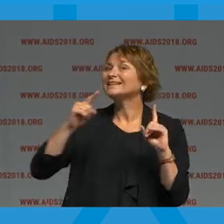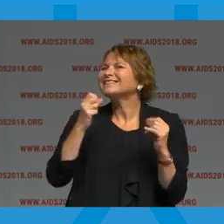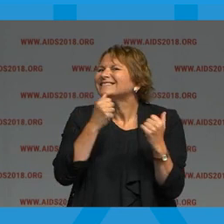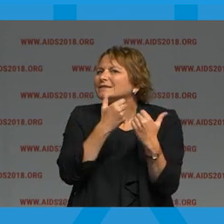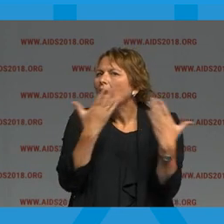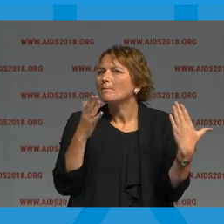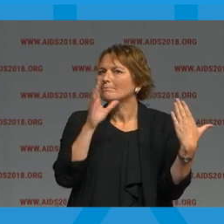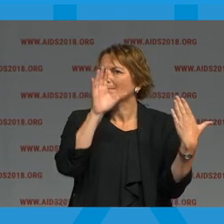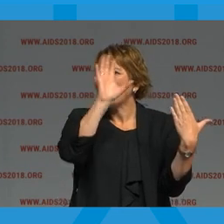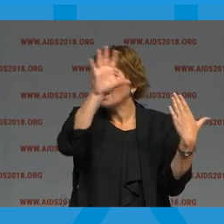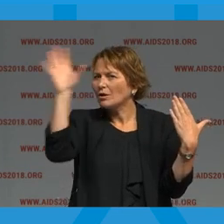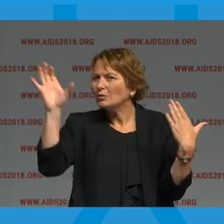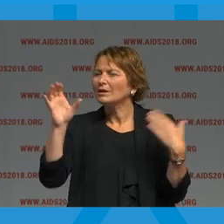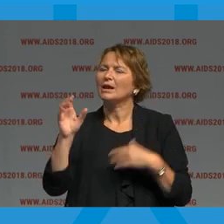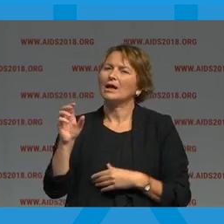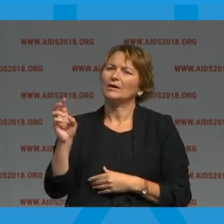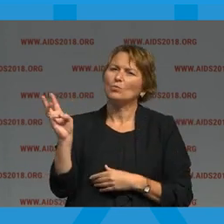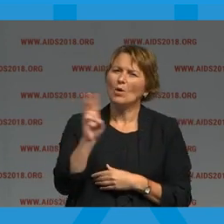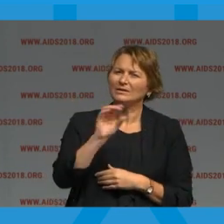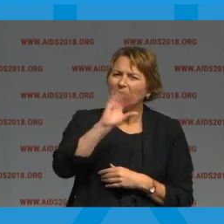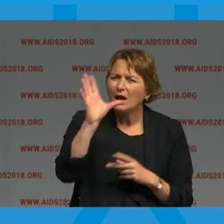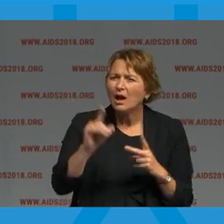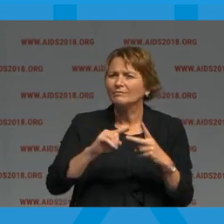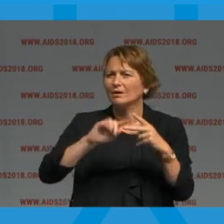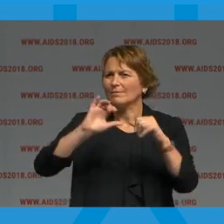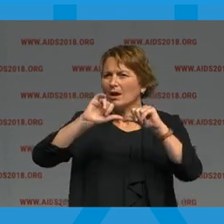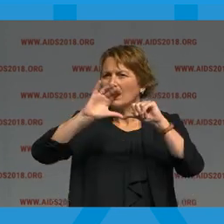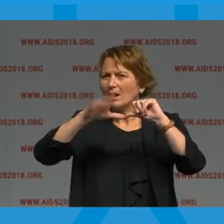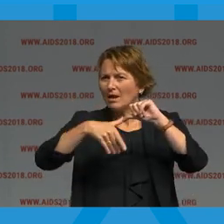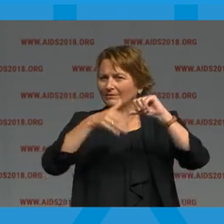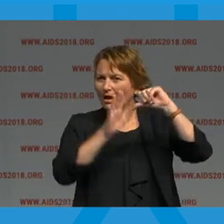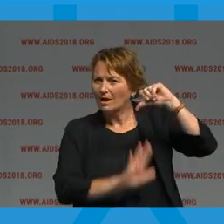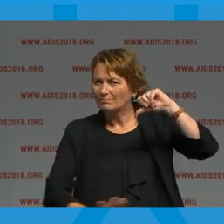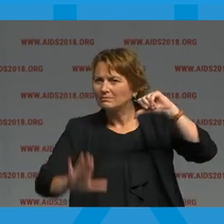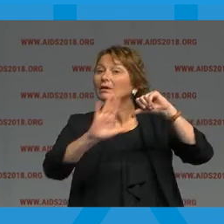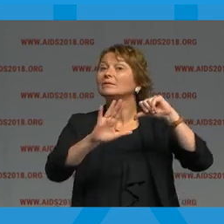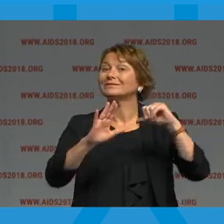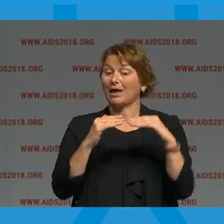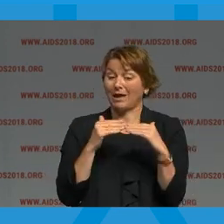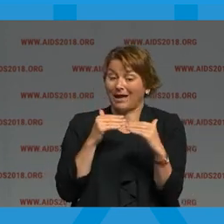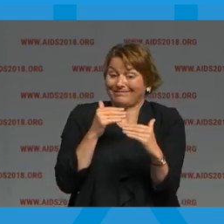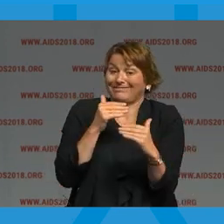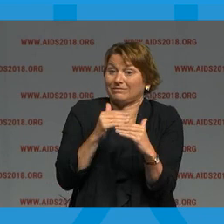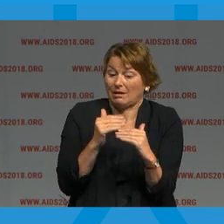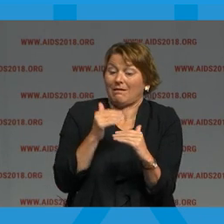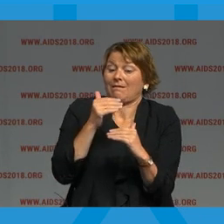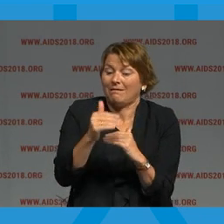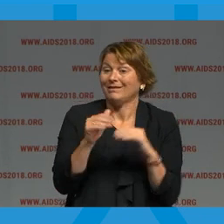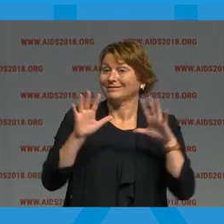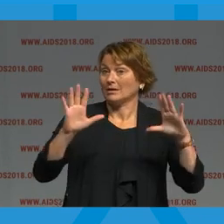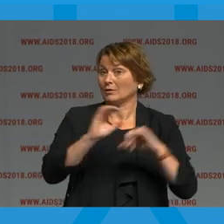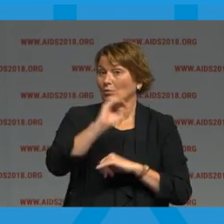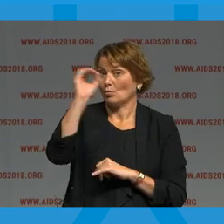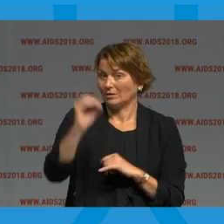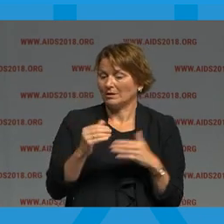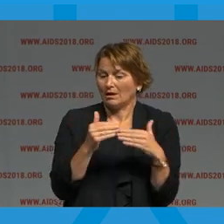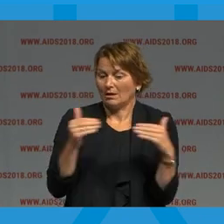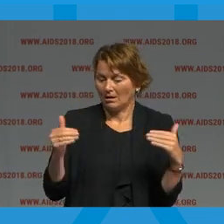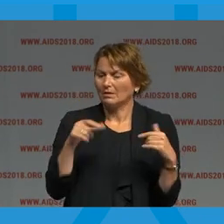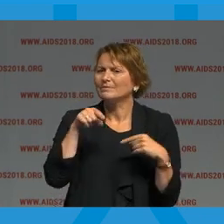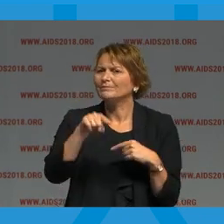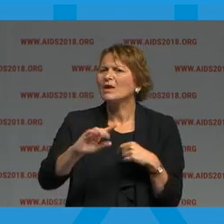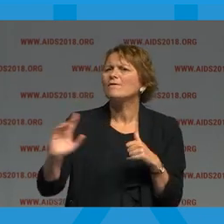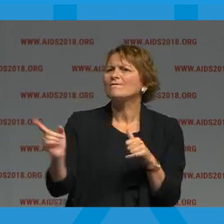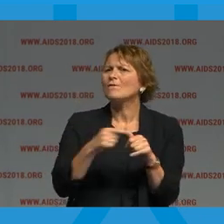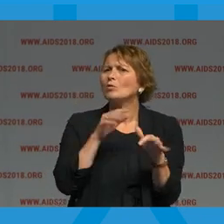East Africa, South Africa, and Latin America, in which we are surpassing the 10% threshold, and this makes the selection of efavirenz in first